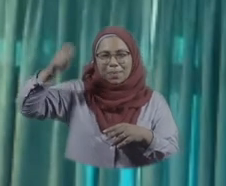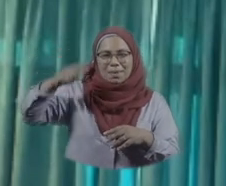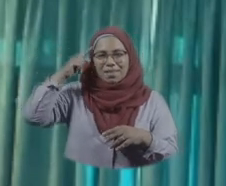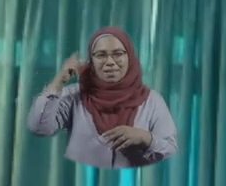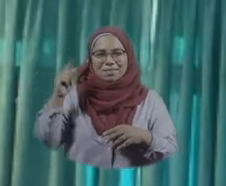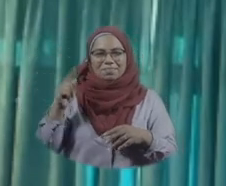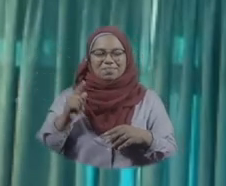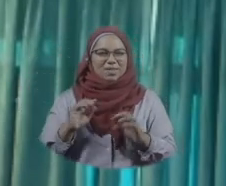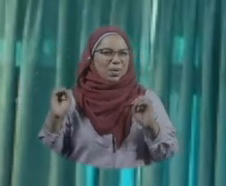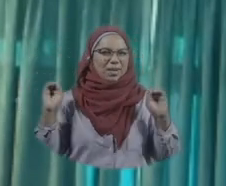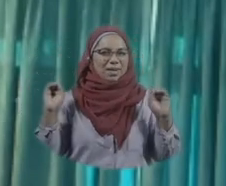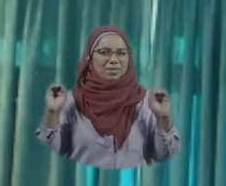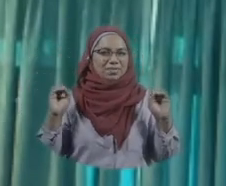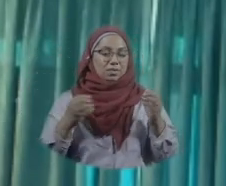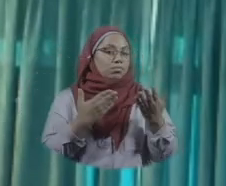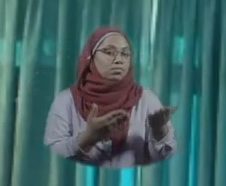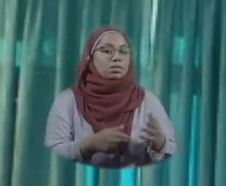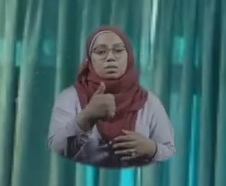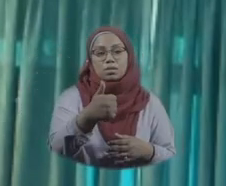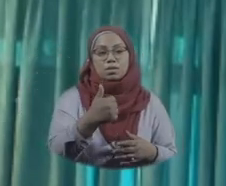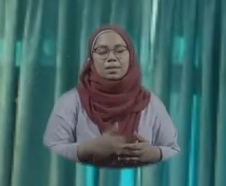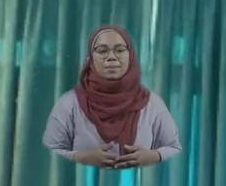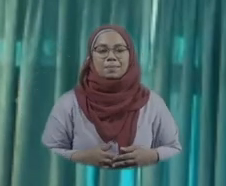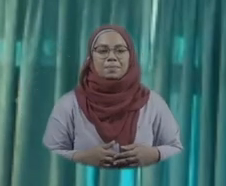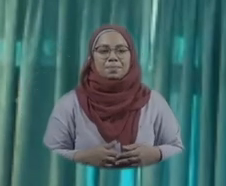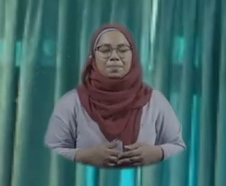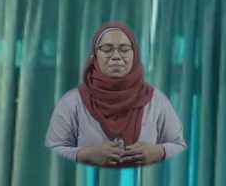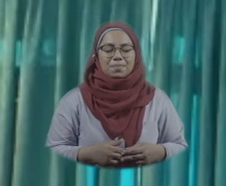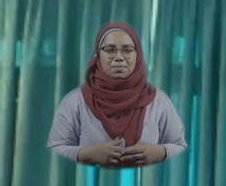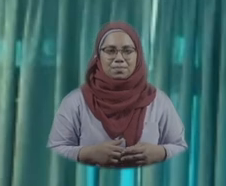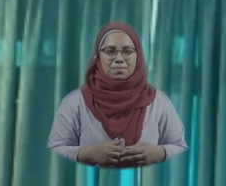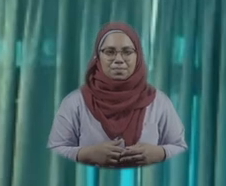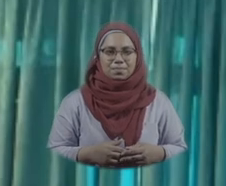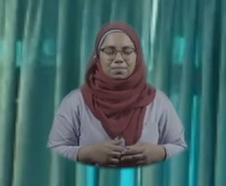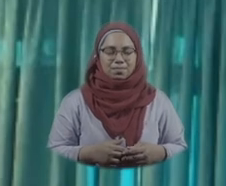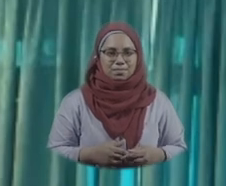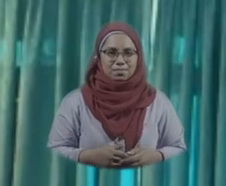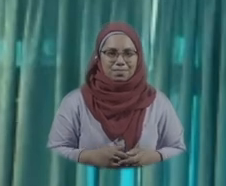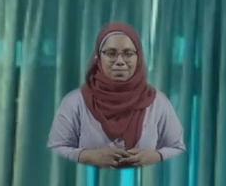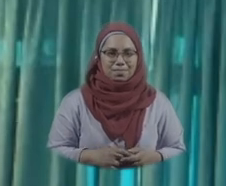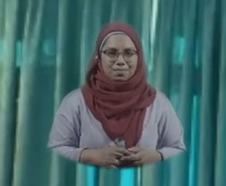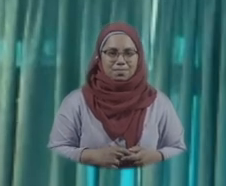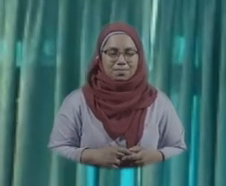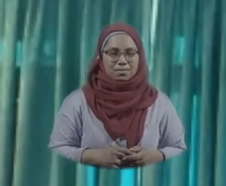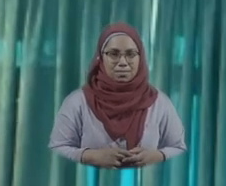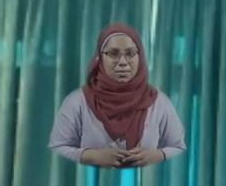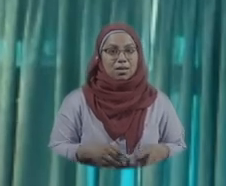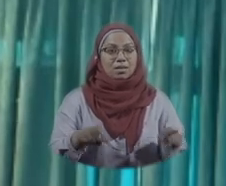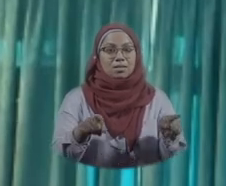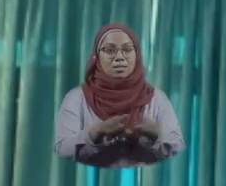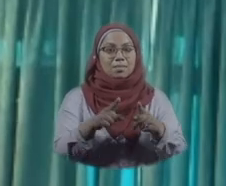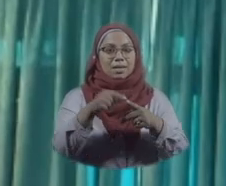me hunge me inde kanne ge adides hende ma. I think we have hope. Future is definitely bright, so we have